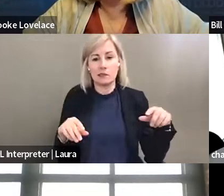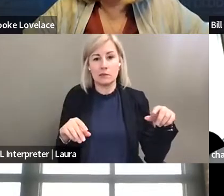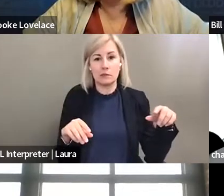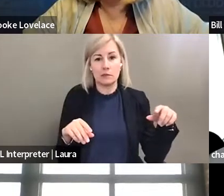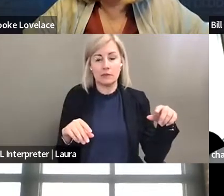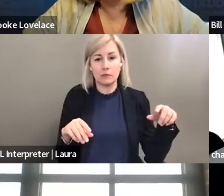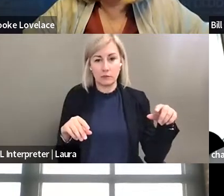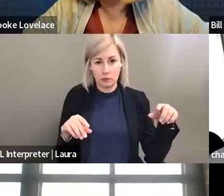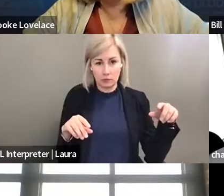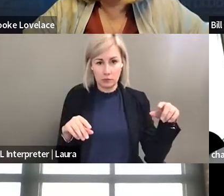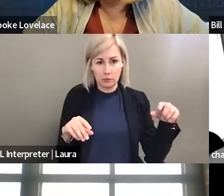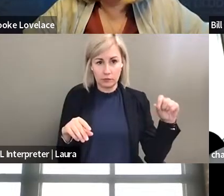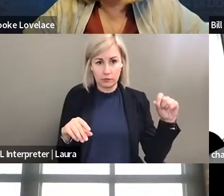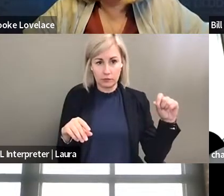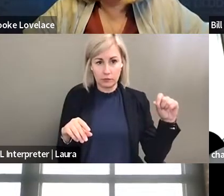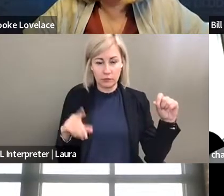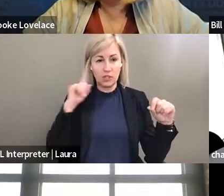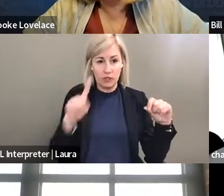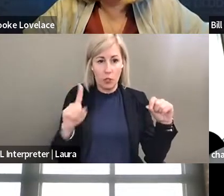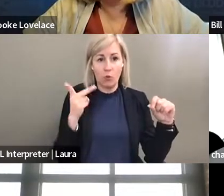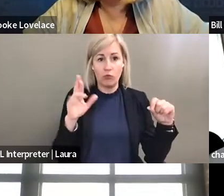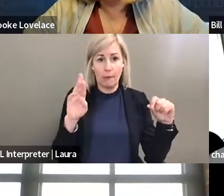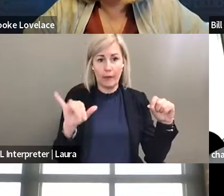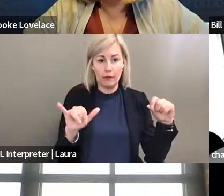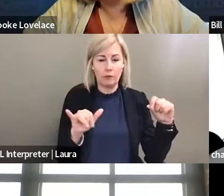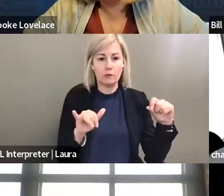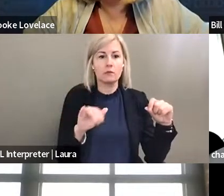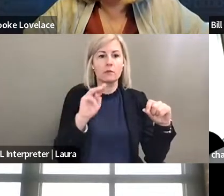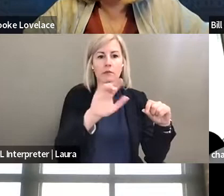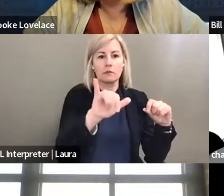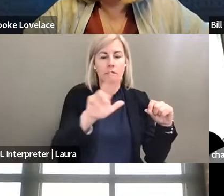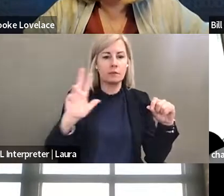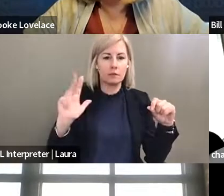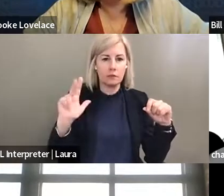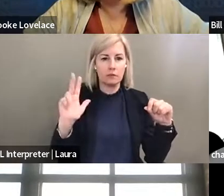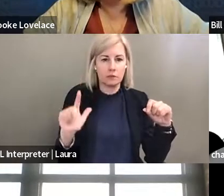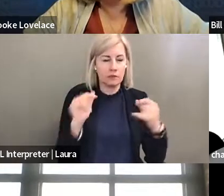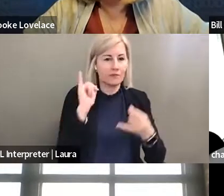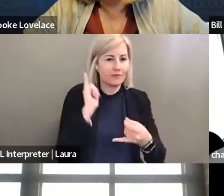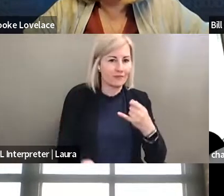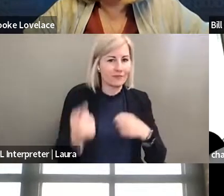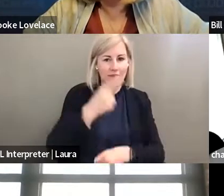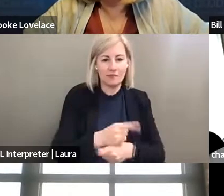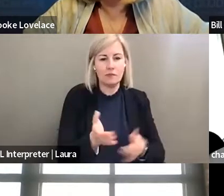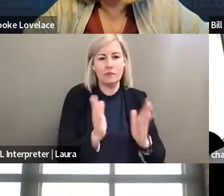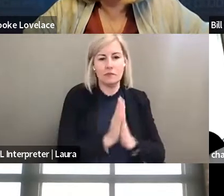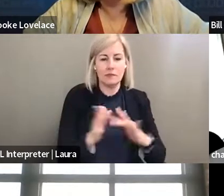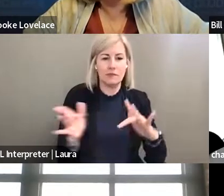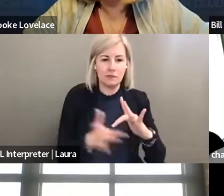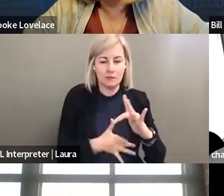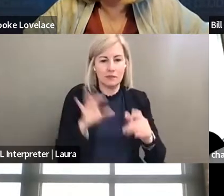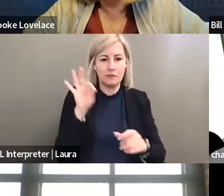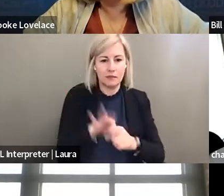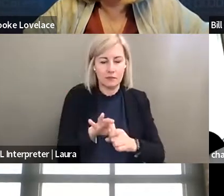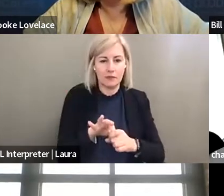Democrat for the primary. May 23rd is the last day you can request a absentee ballot. And